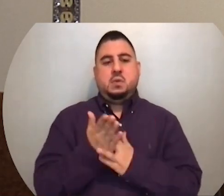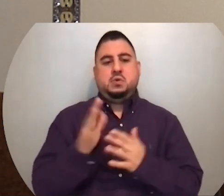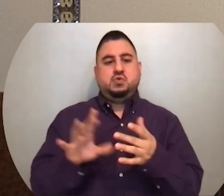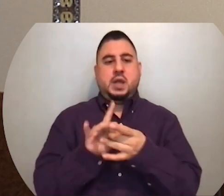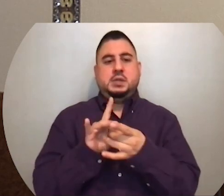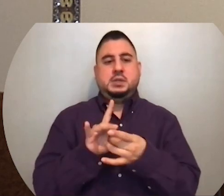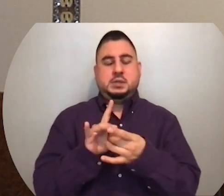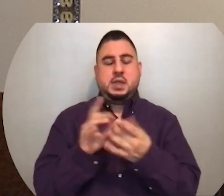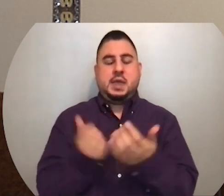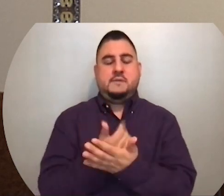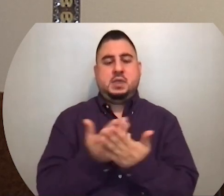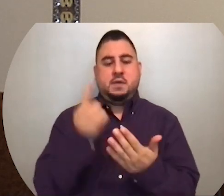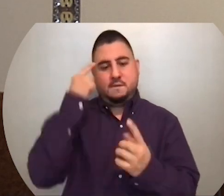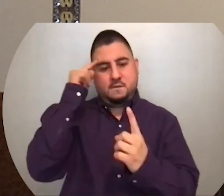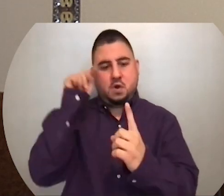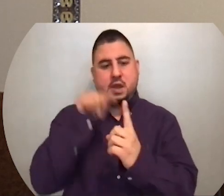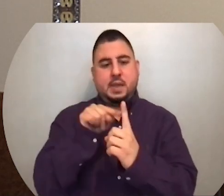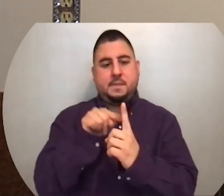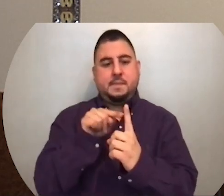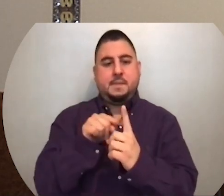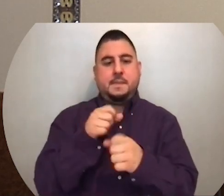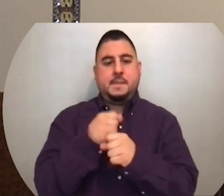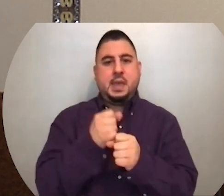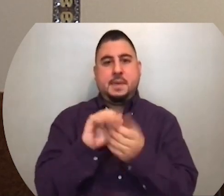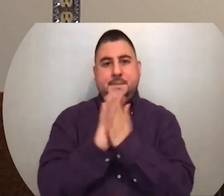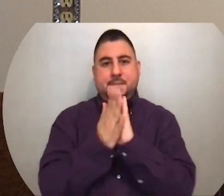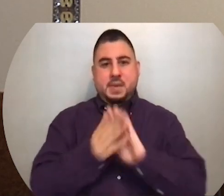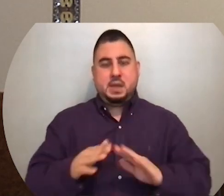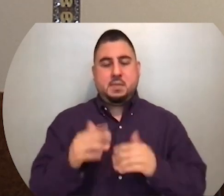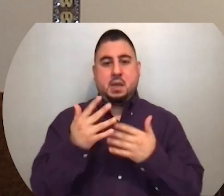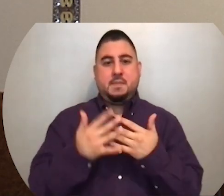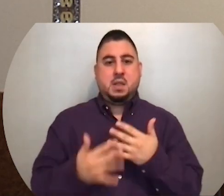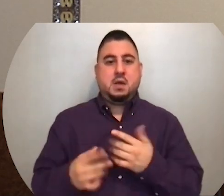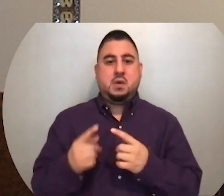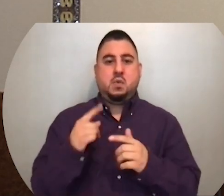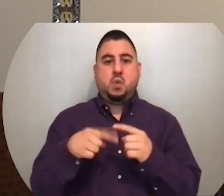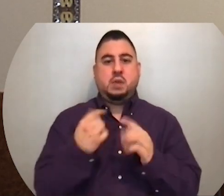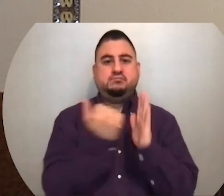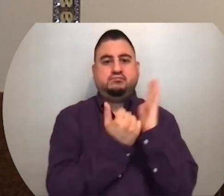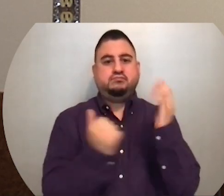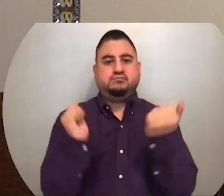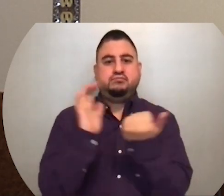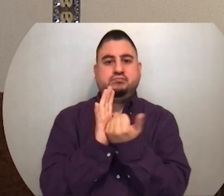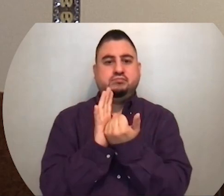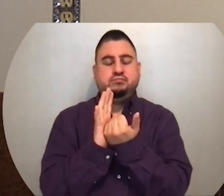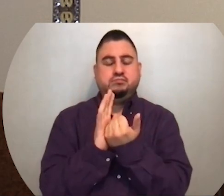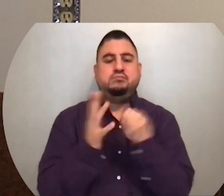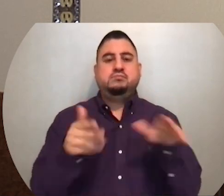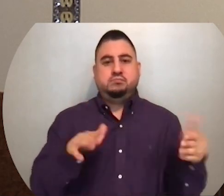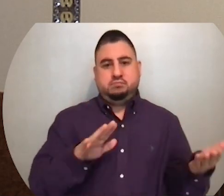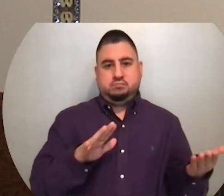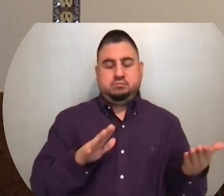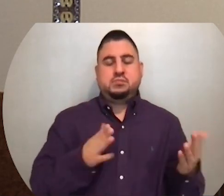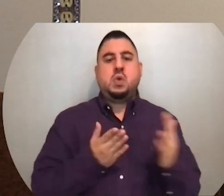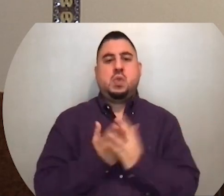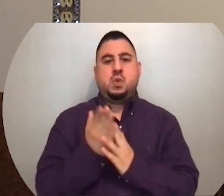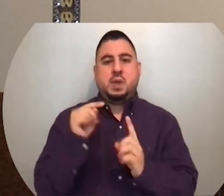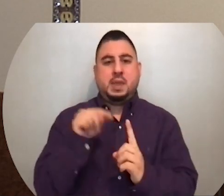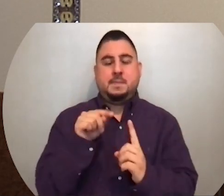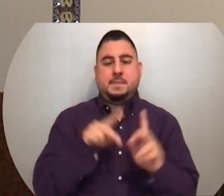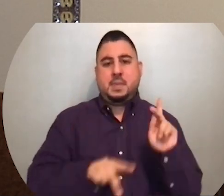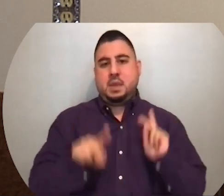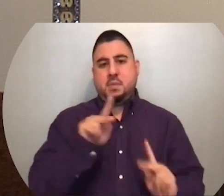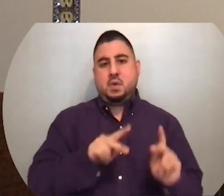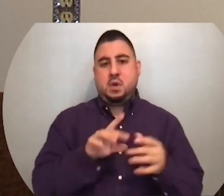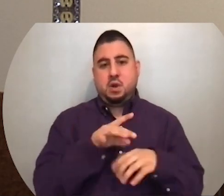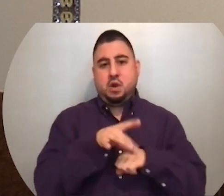reconcile all things for him, making peace by the blood of his cross, through him, whether those on earth